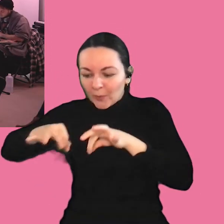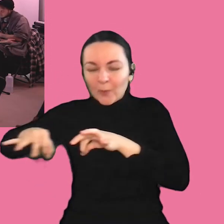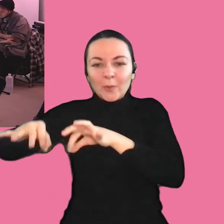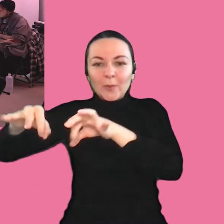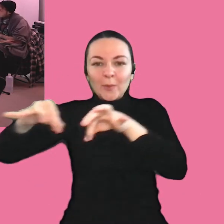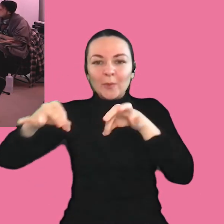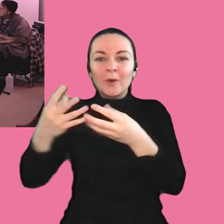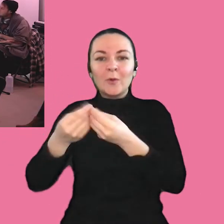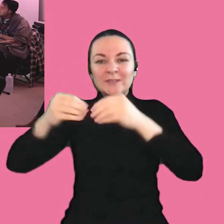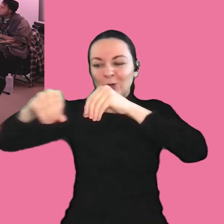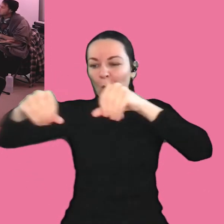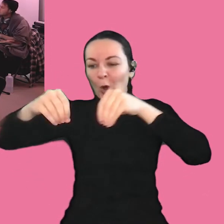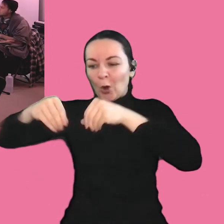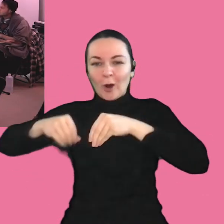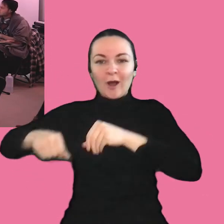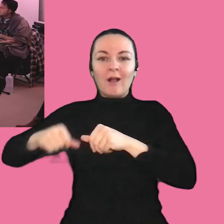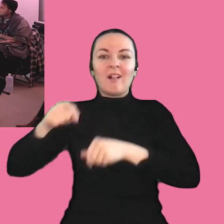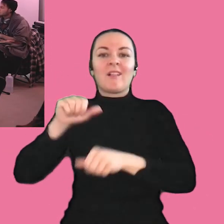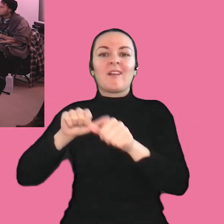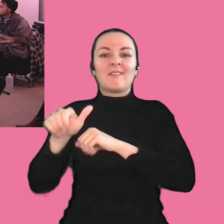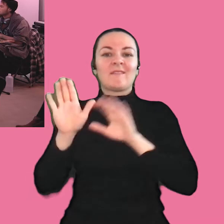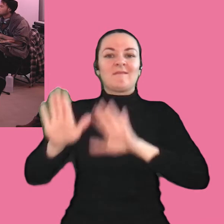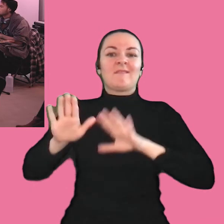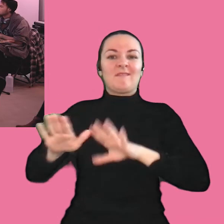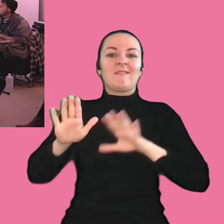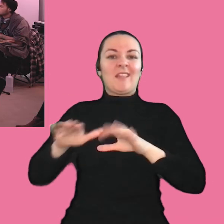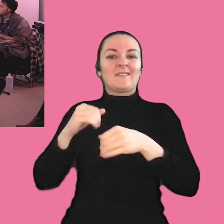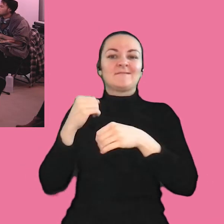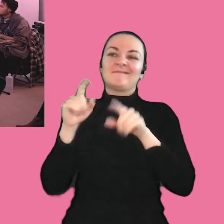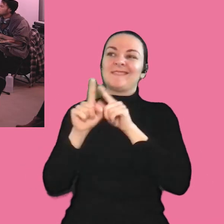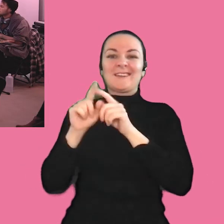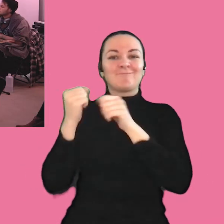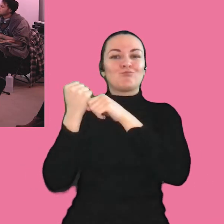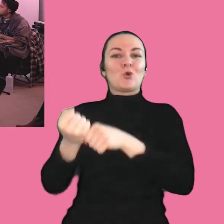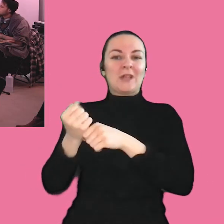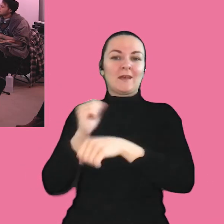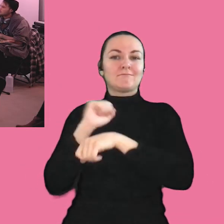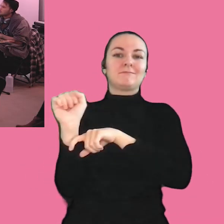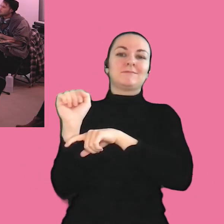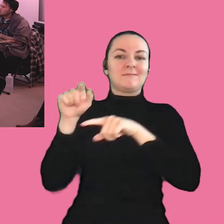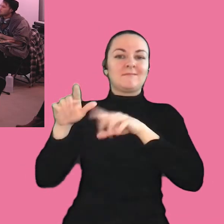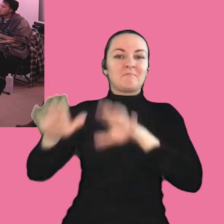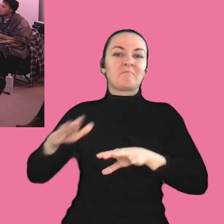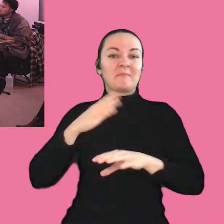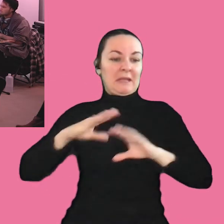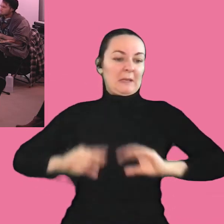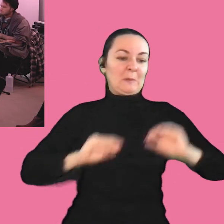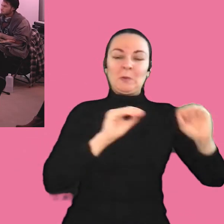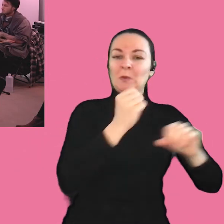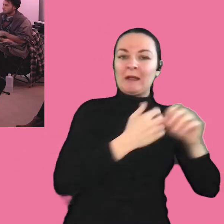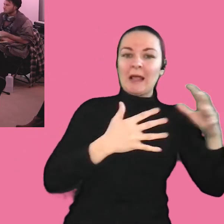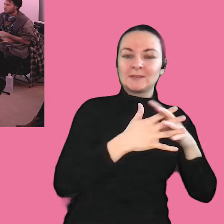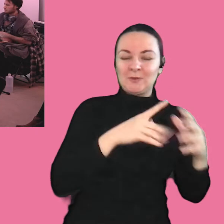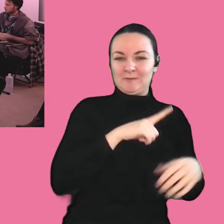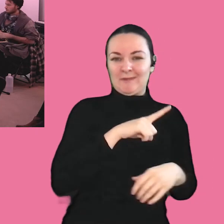turned the little plot that I'd been given for my degree show into a little cross section of the Black Alder Bog. So I